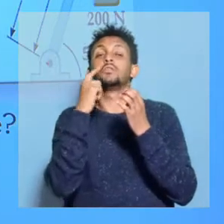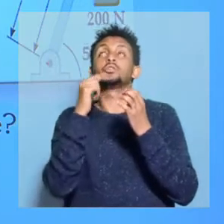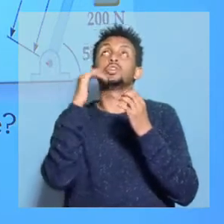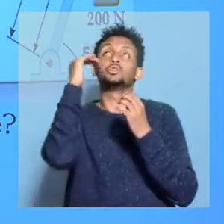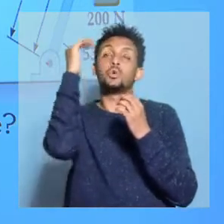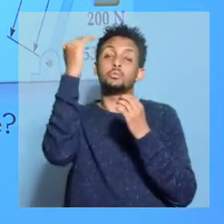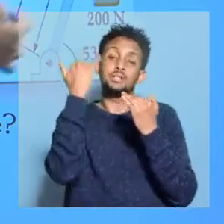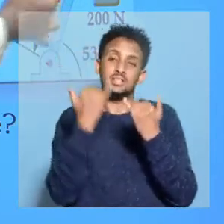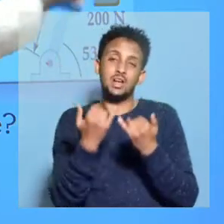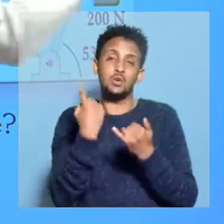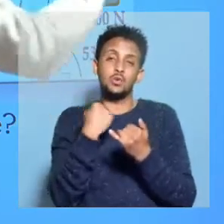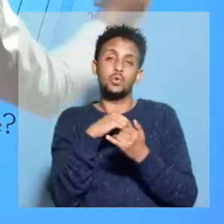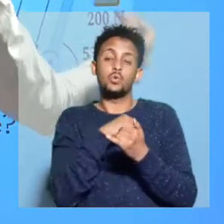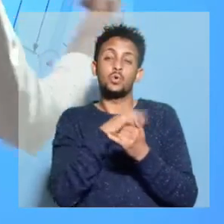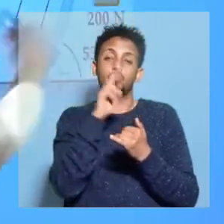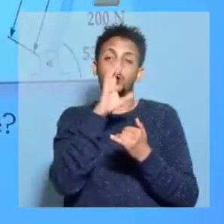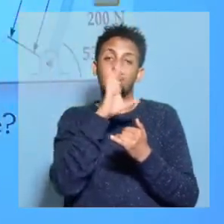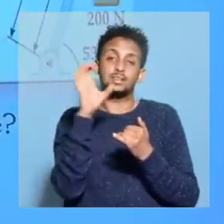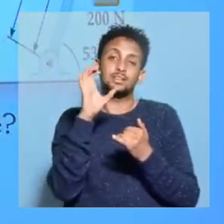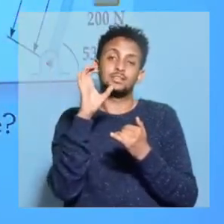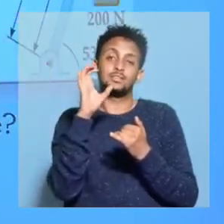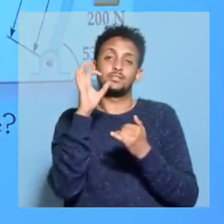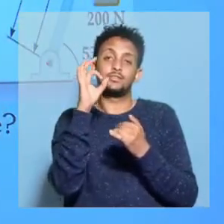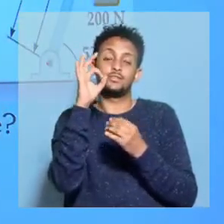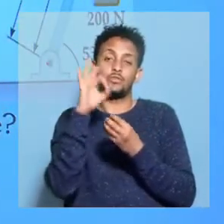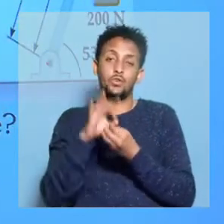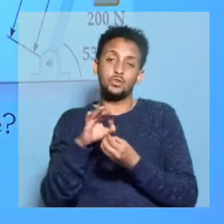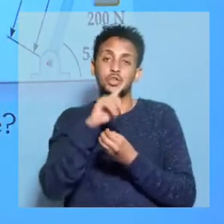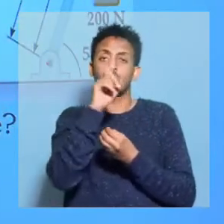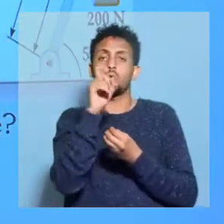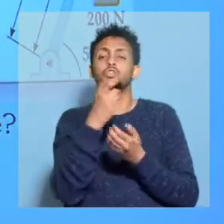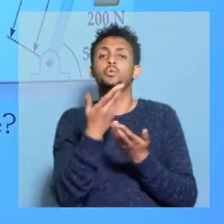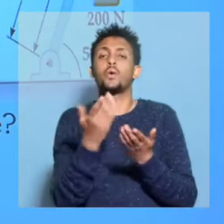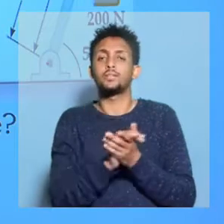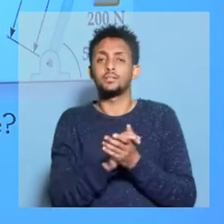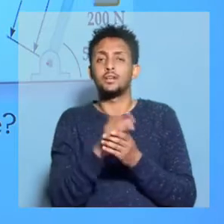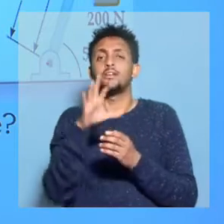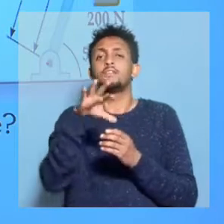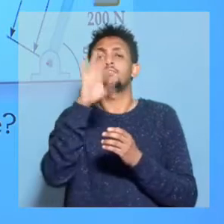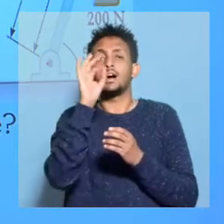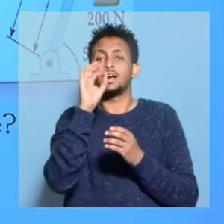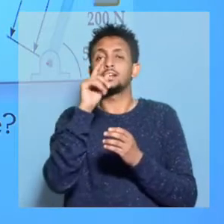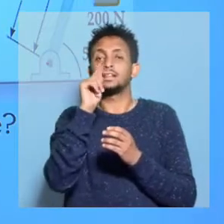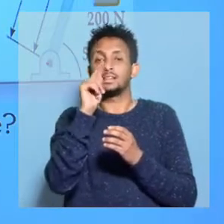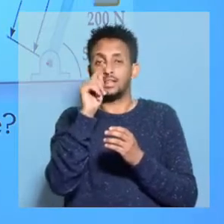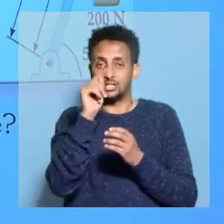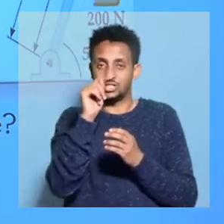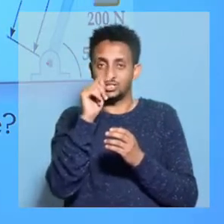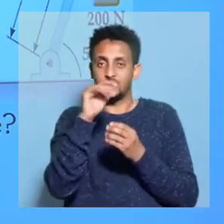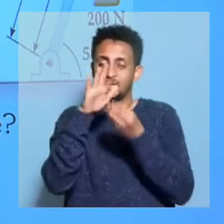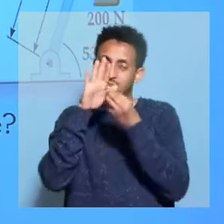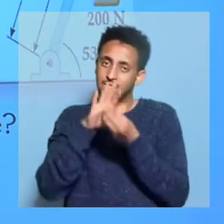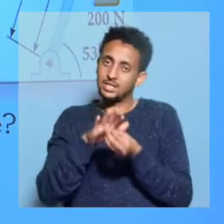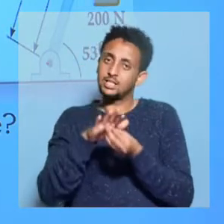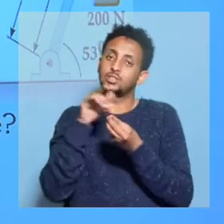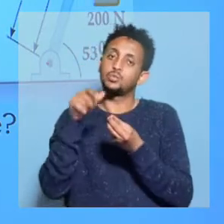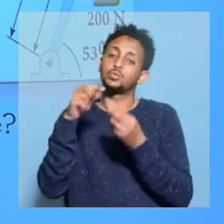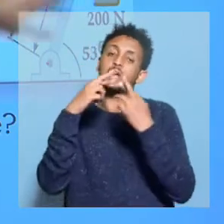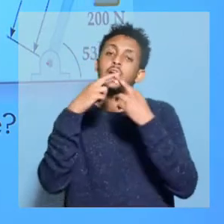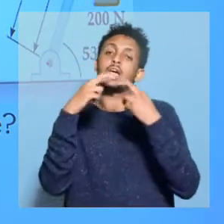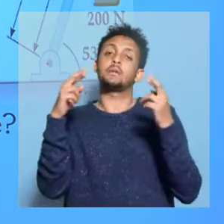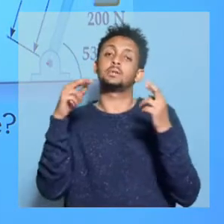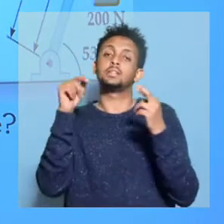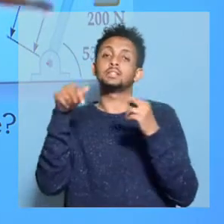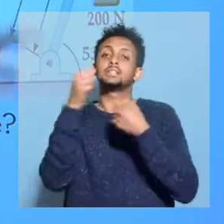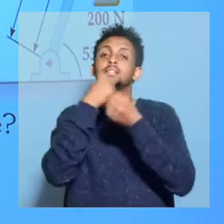top. Now we have a 200 Newton force. The question is, find the tension exerted on the cable so